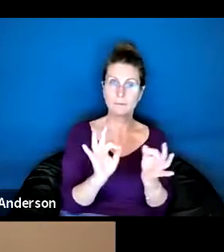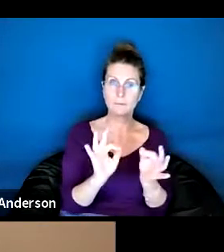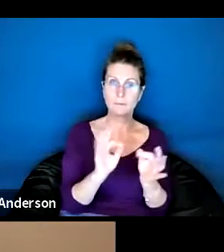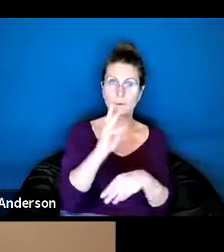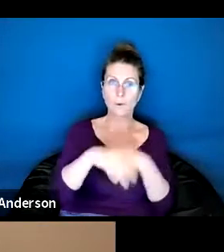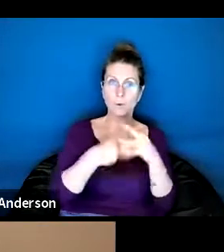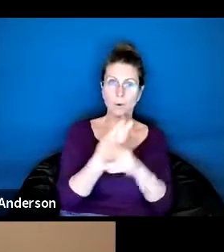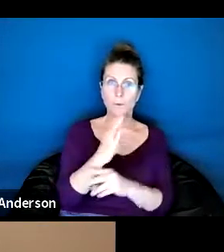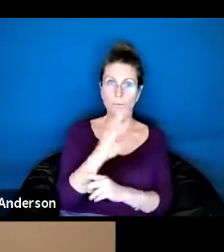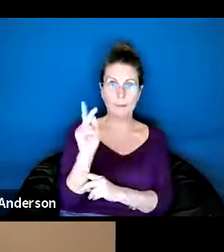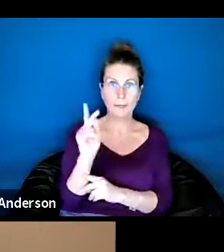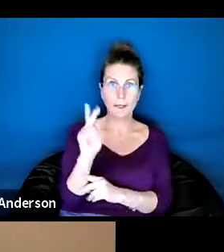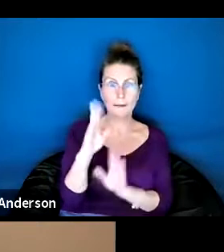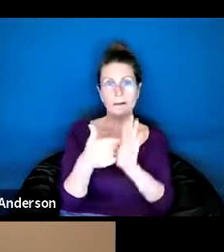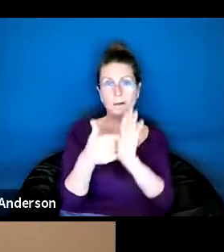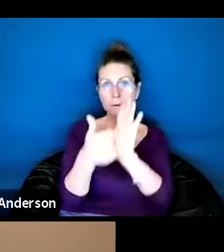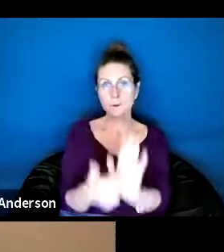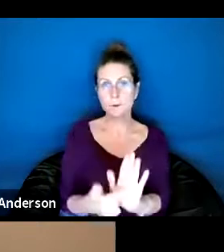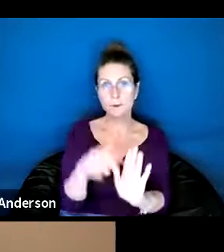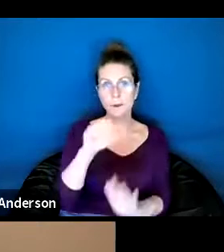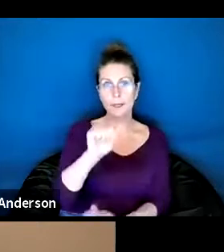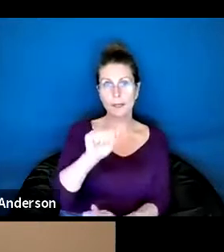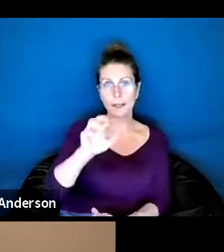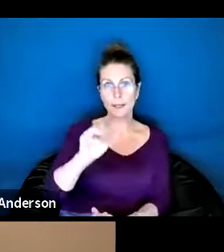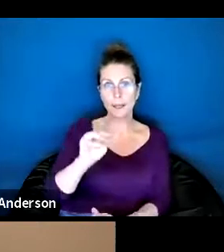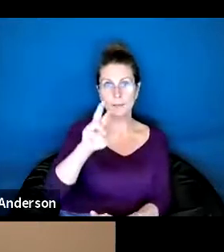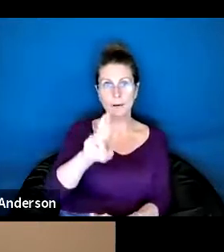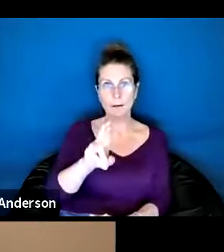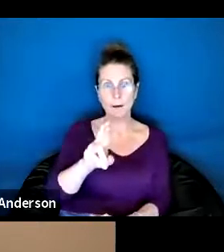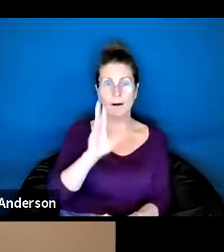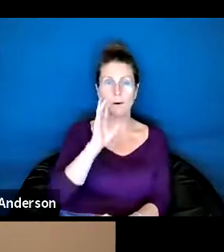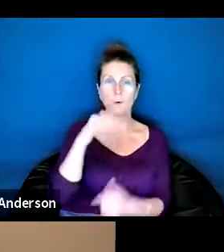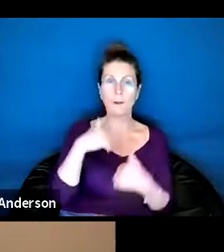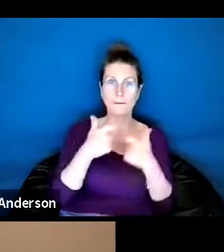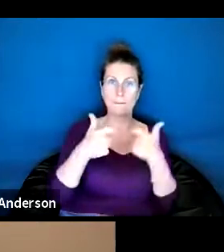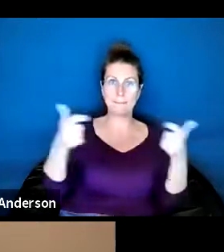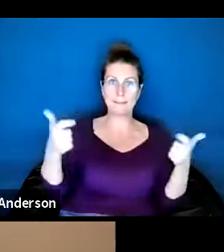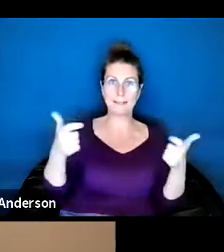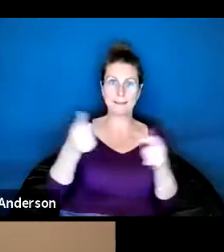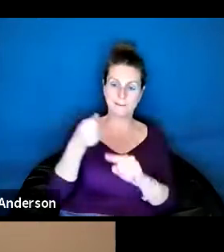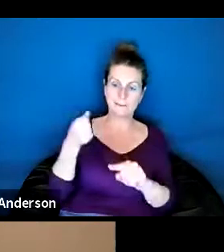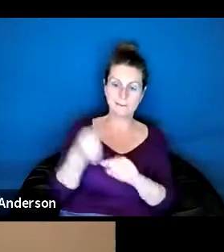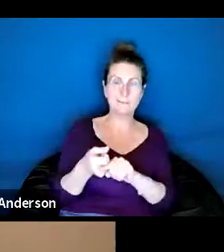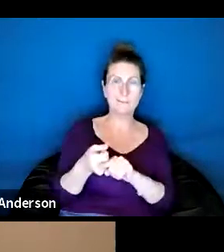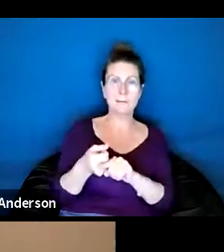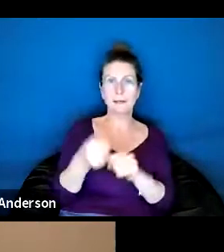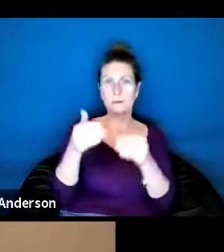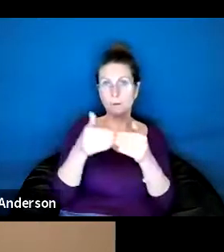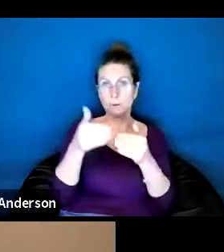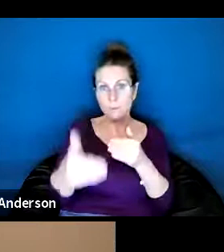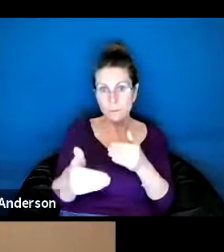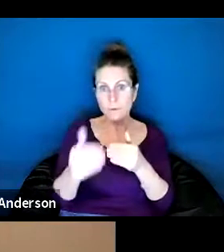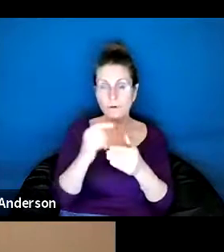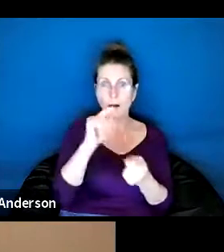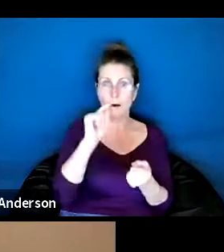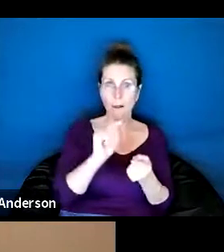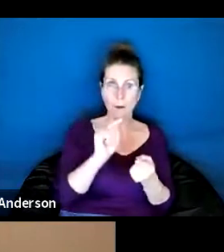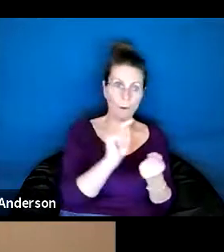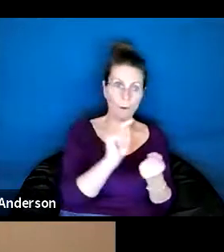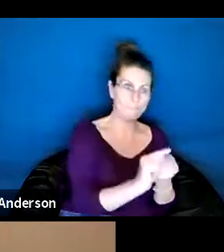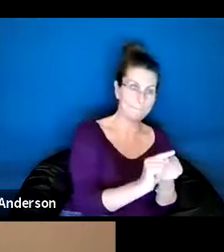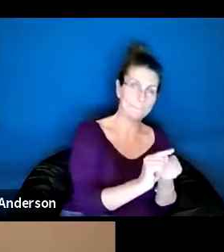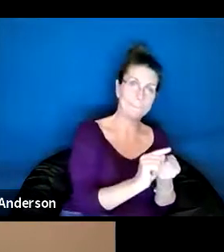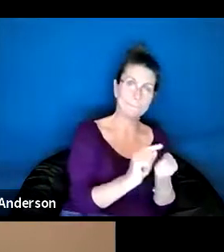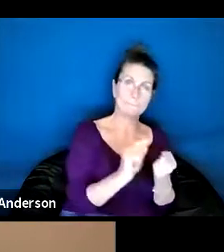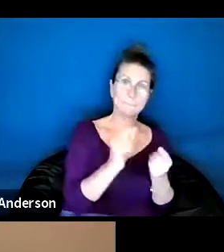Bank, which showed that AMR will have its biggest impact as we go forward on low and middle income countries, driving